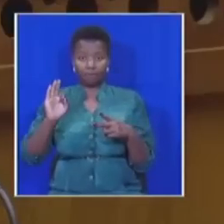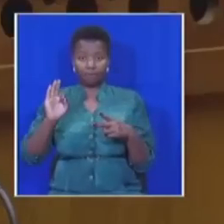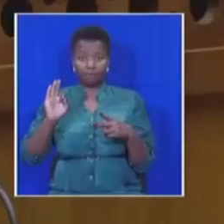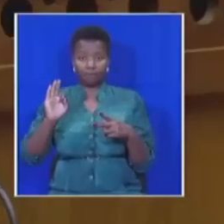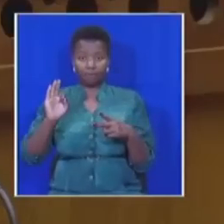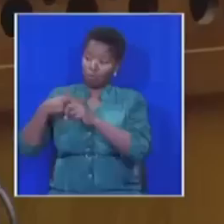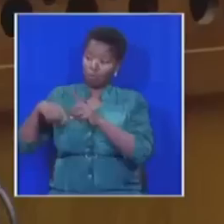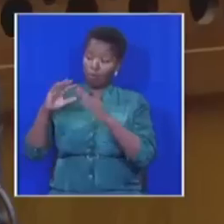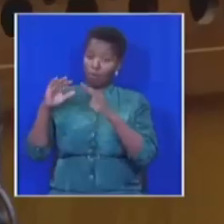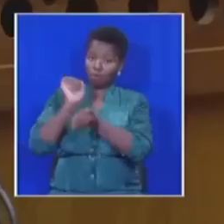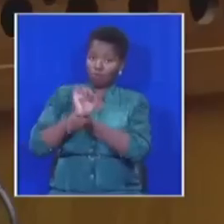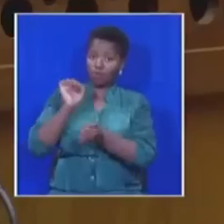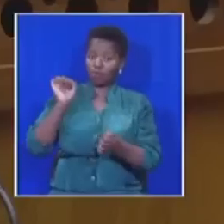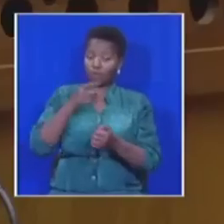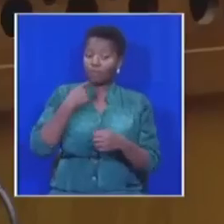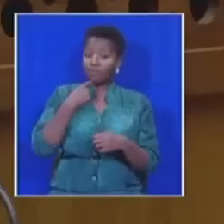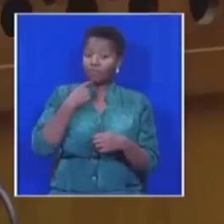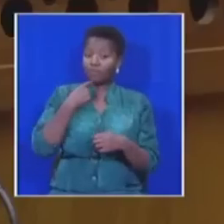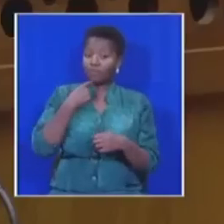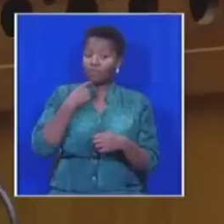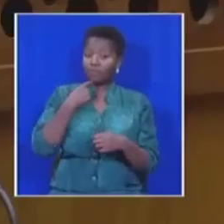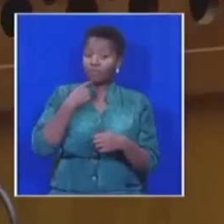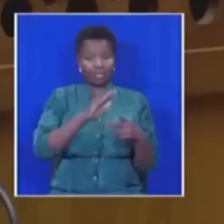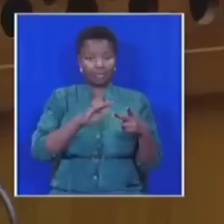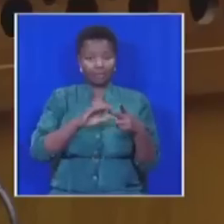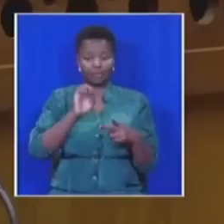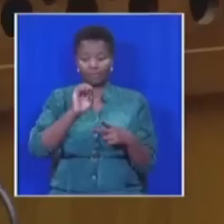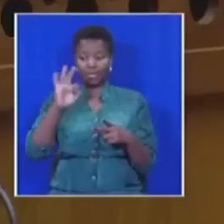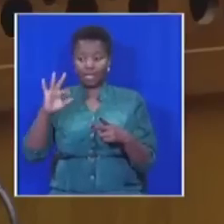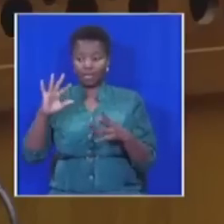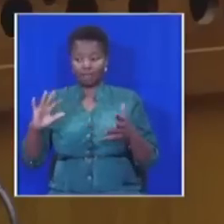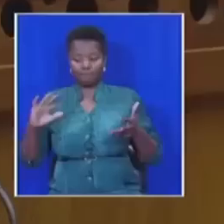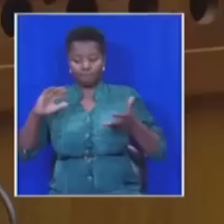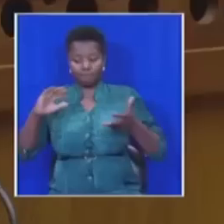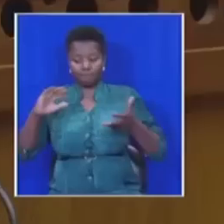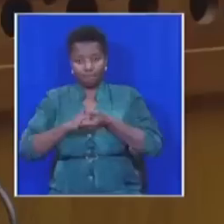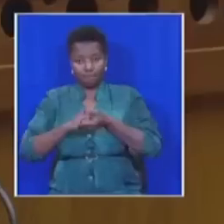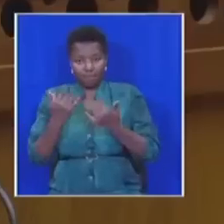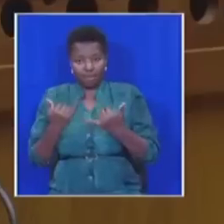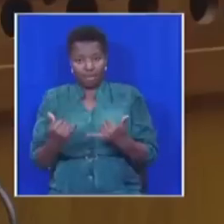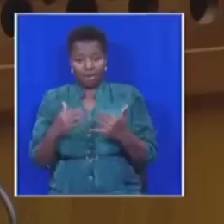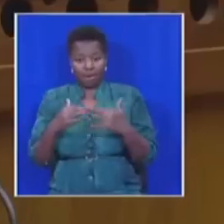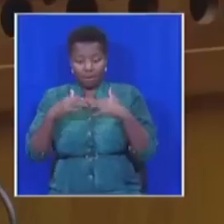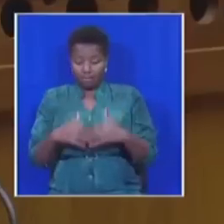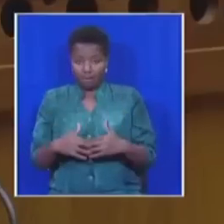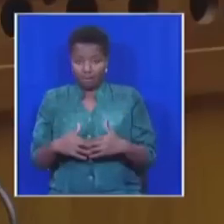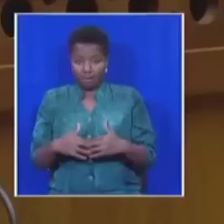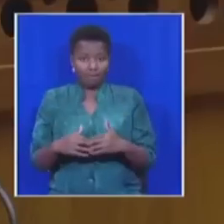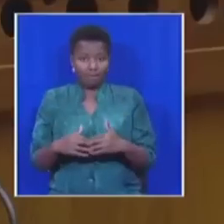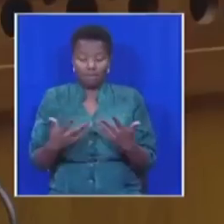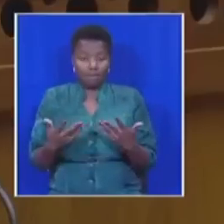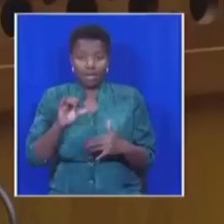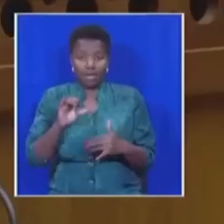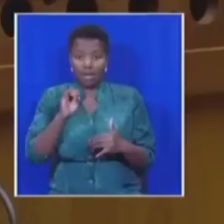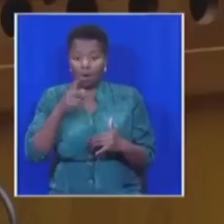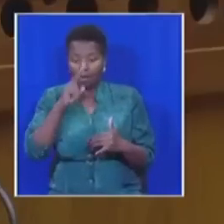disabuse themselves of the notion that the DA and EFF coalition governments are going to collapse under the heavy pressure of policy